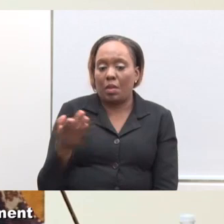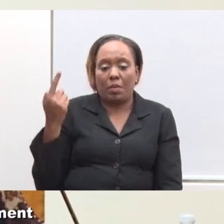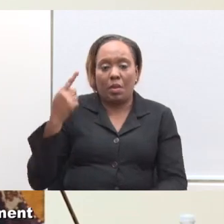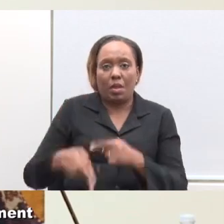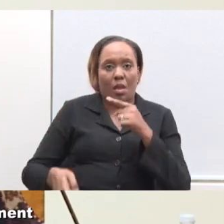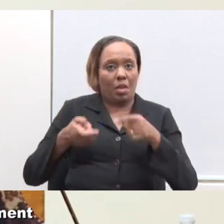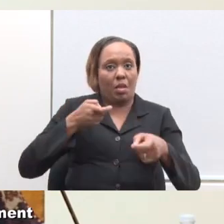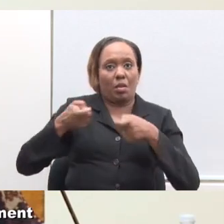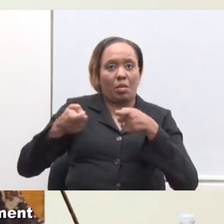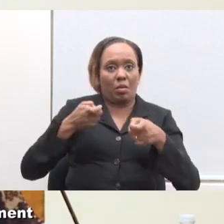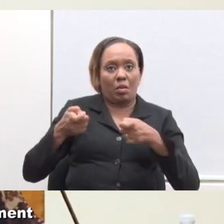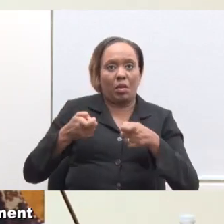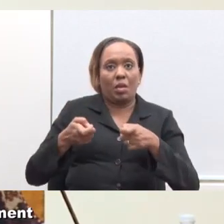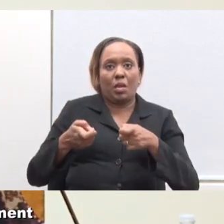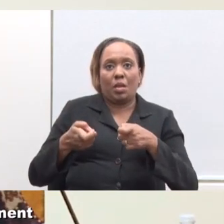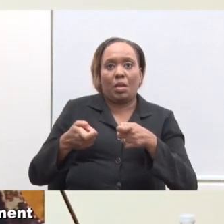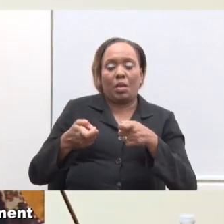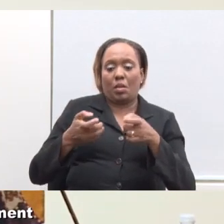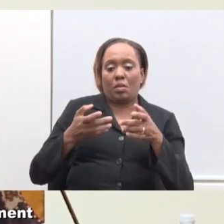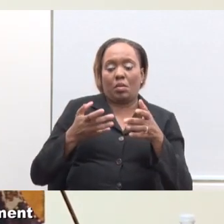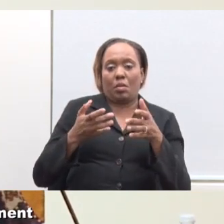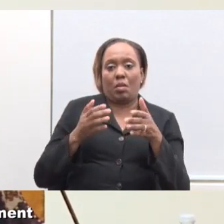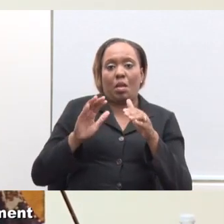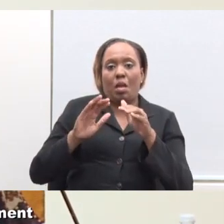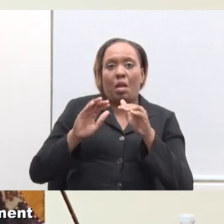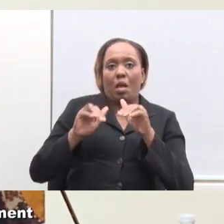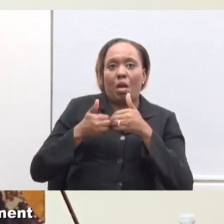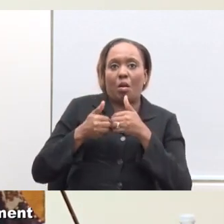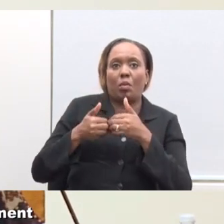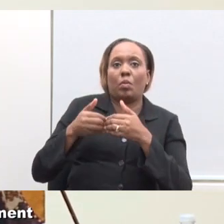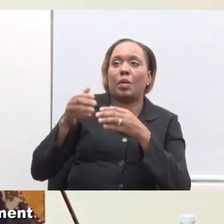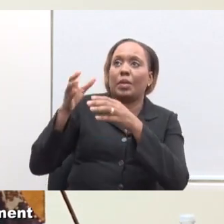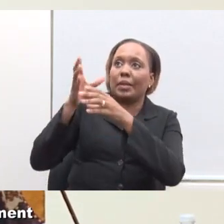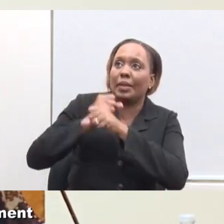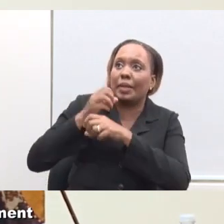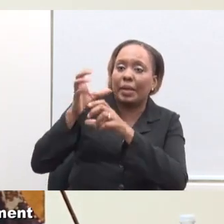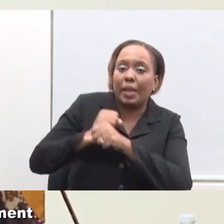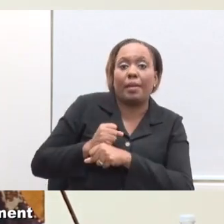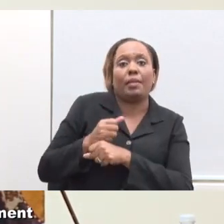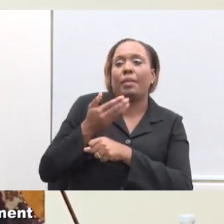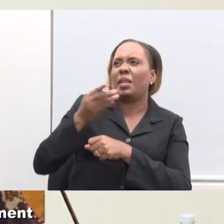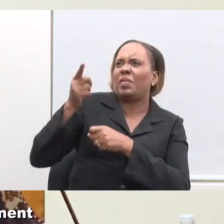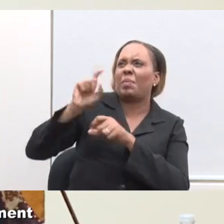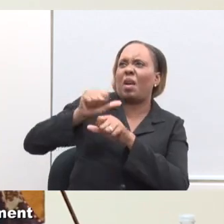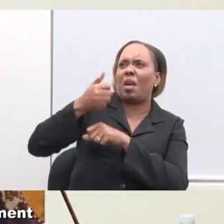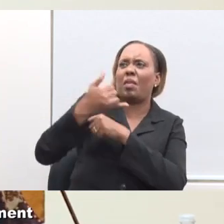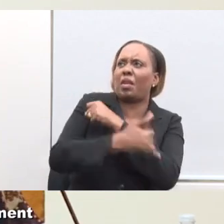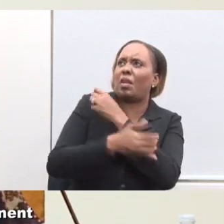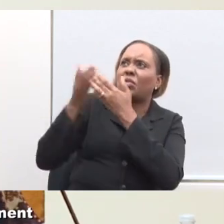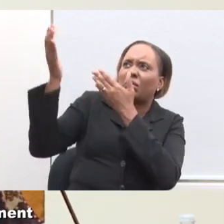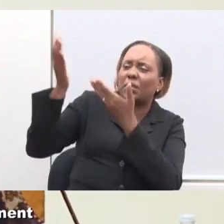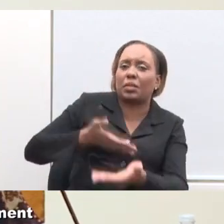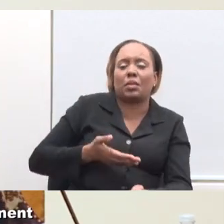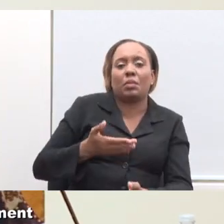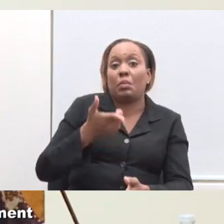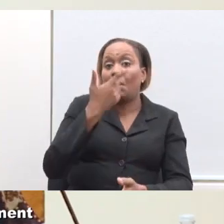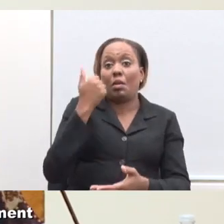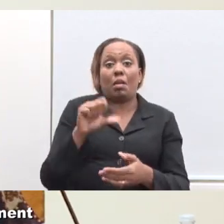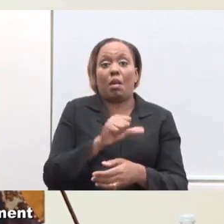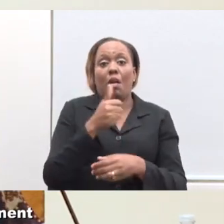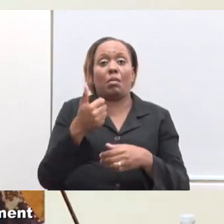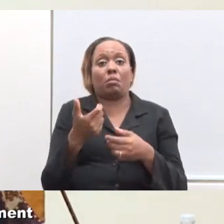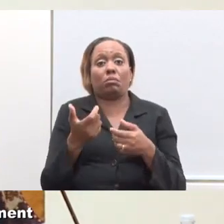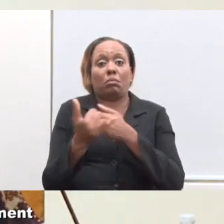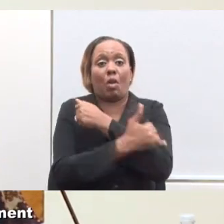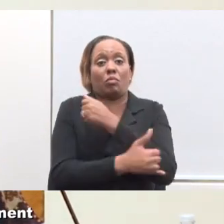over, is the supply and logistics, because bigger countries are pulling rank, and bigger countries are